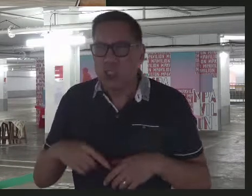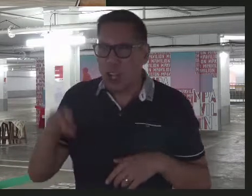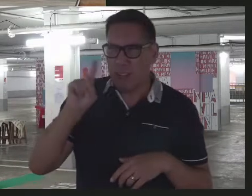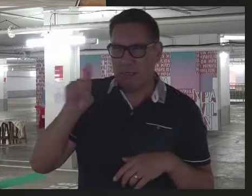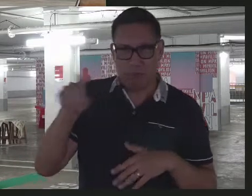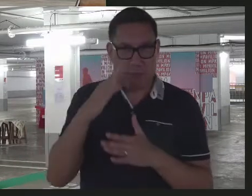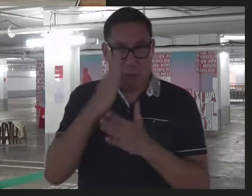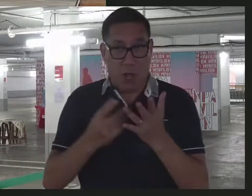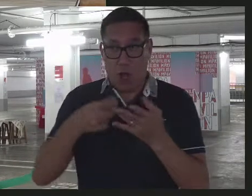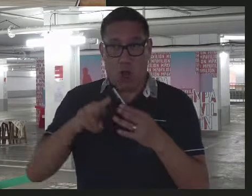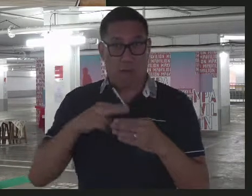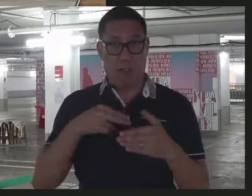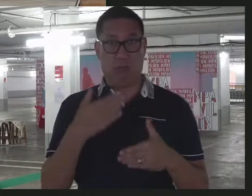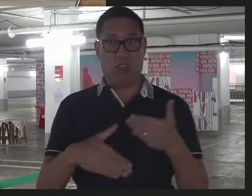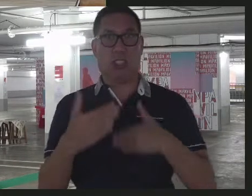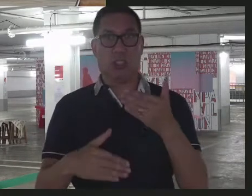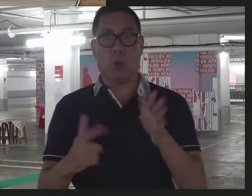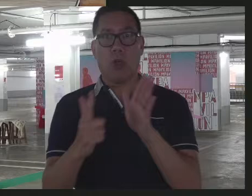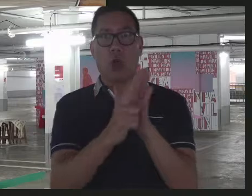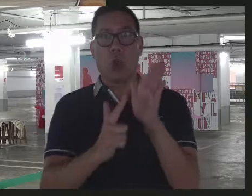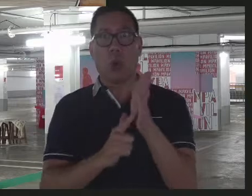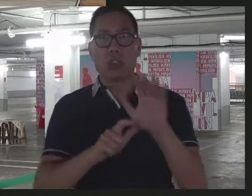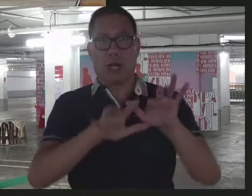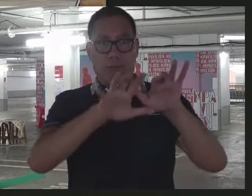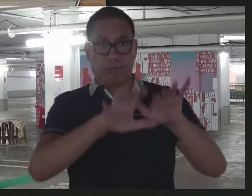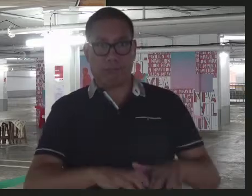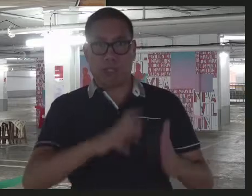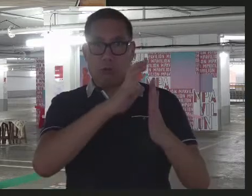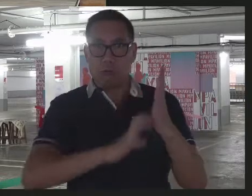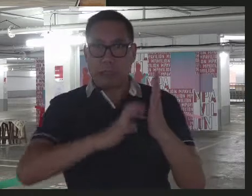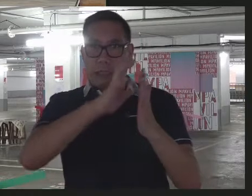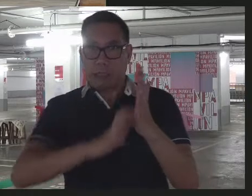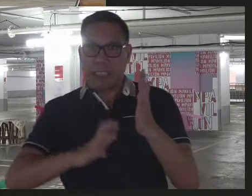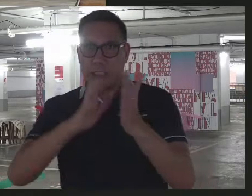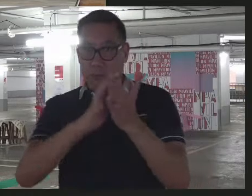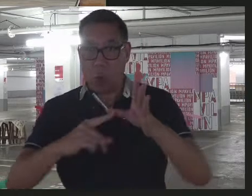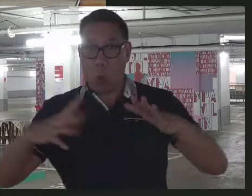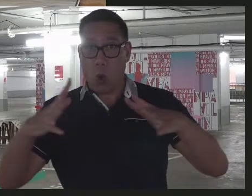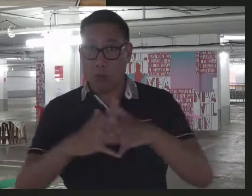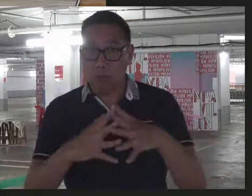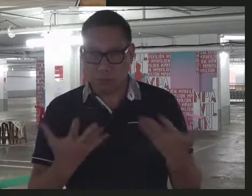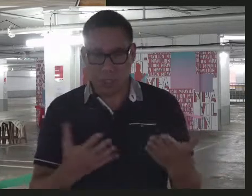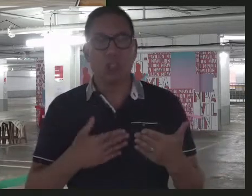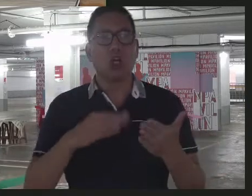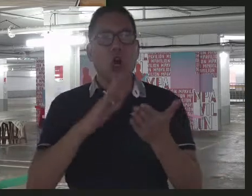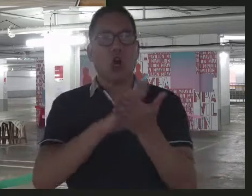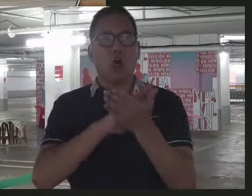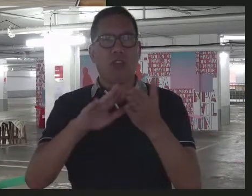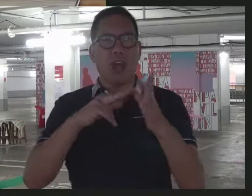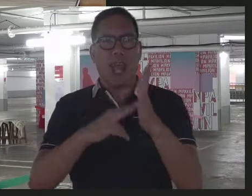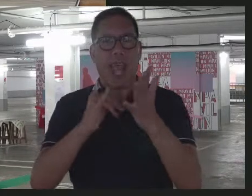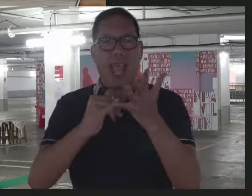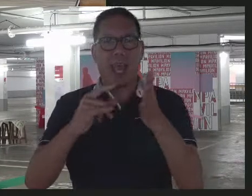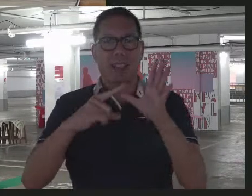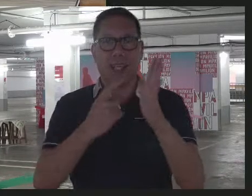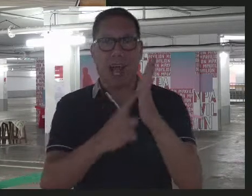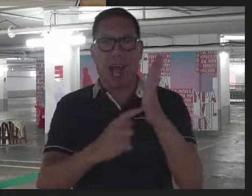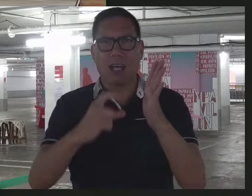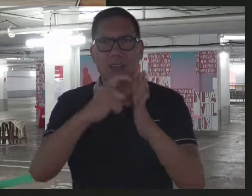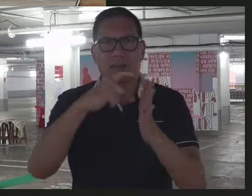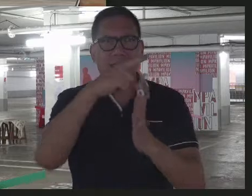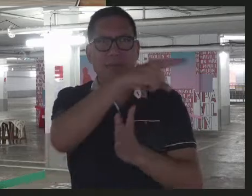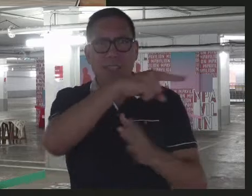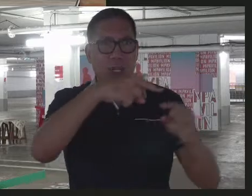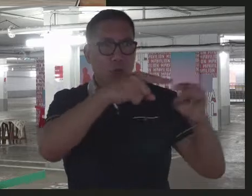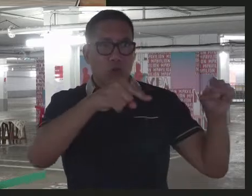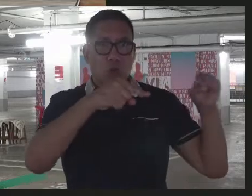of the process where laws are drawn up. So, and then with the Hansard suite, because it has numerous views on Parliament